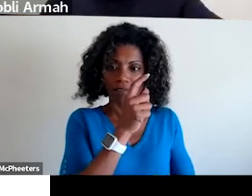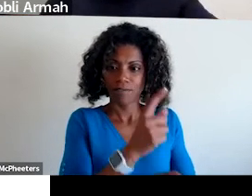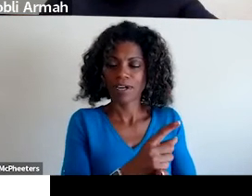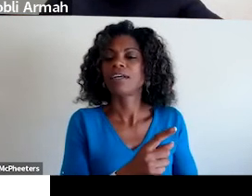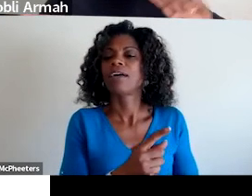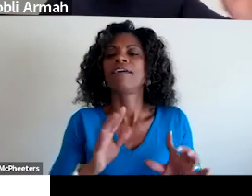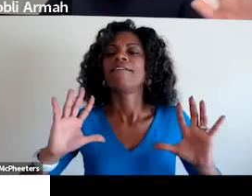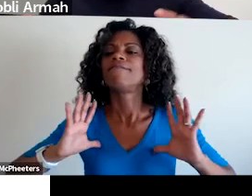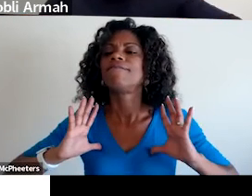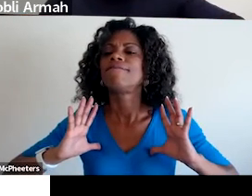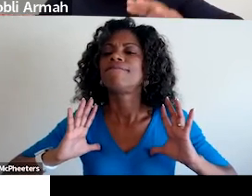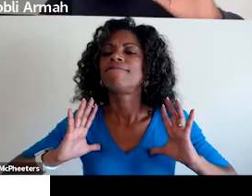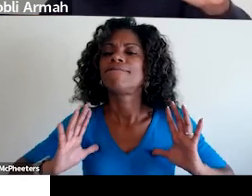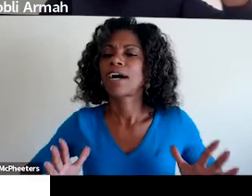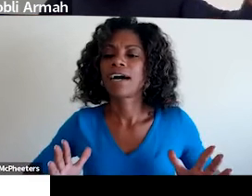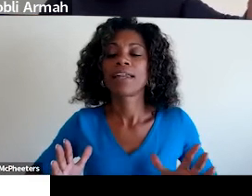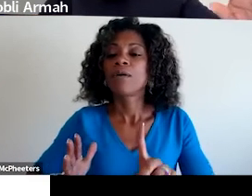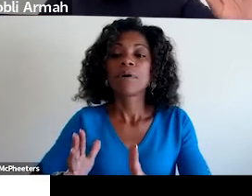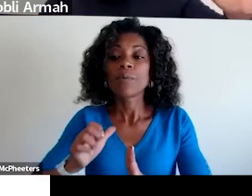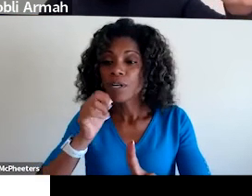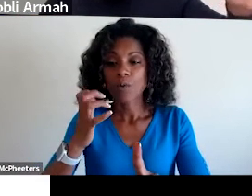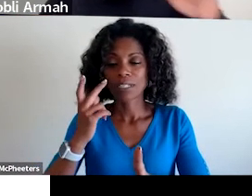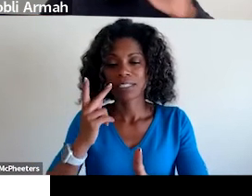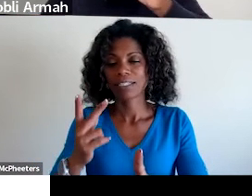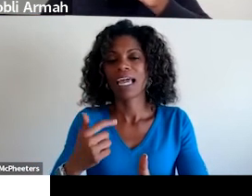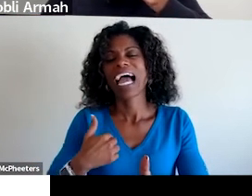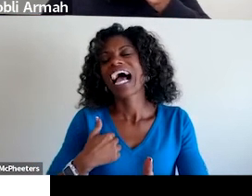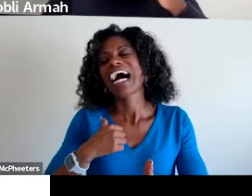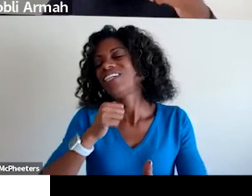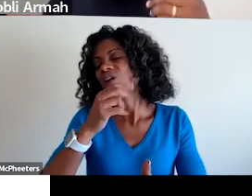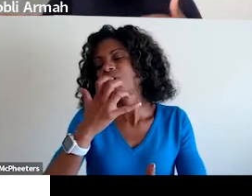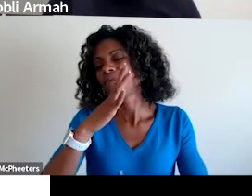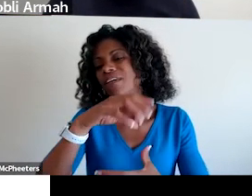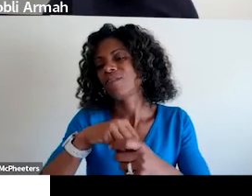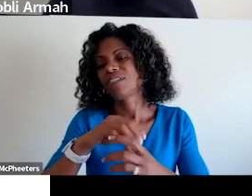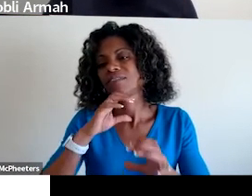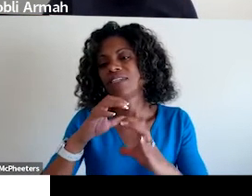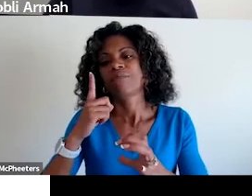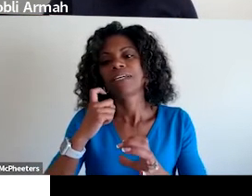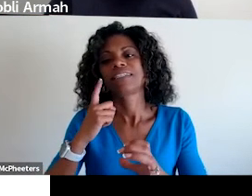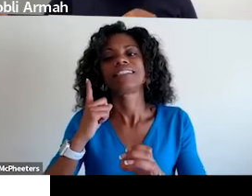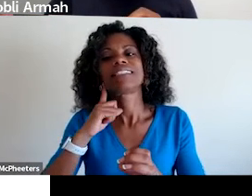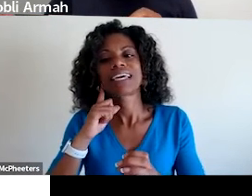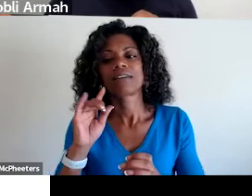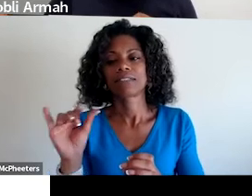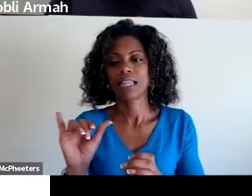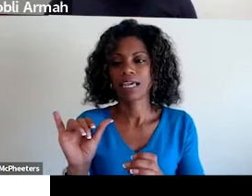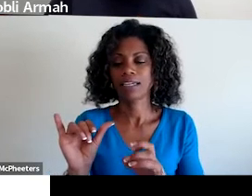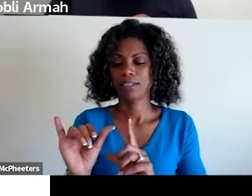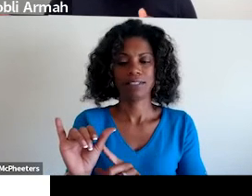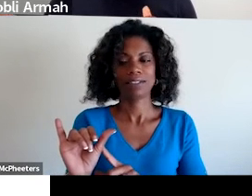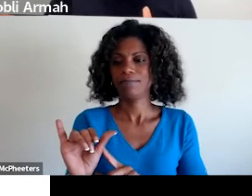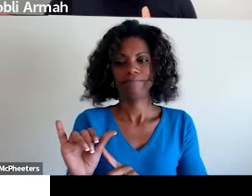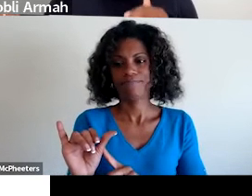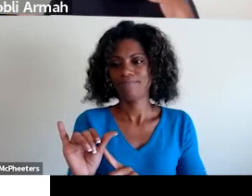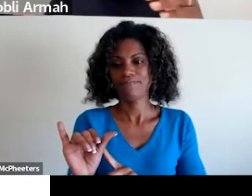I don't want to hear that because it sounds like it's XY political party. And I think as communication officials, there's like very tactful